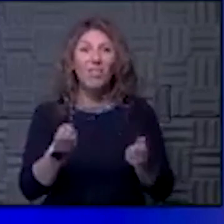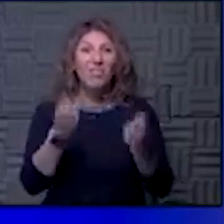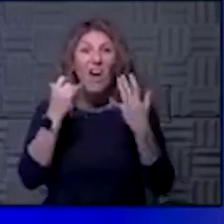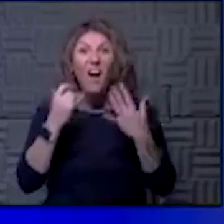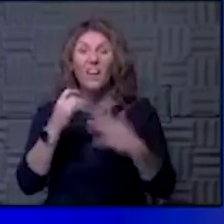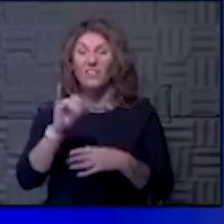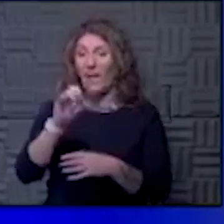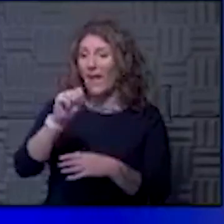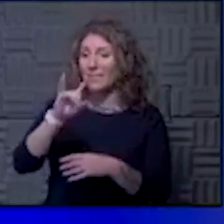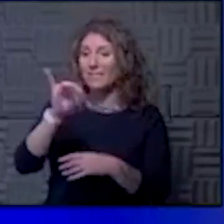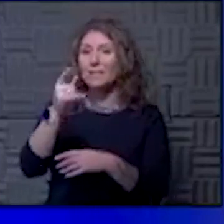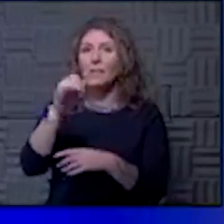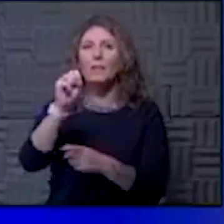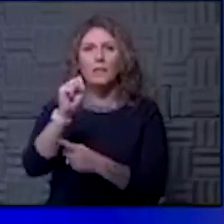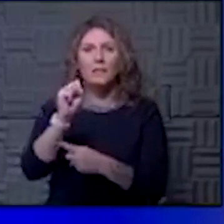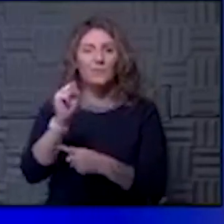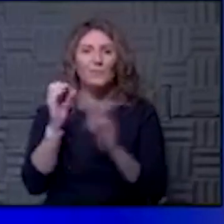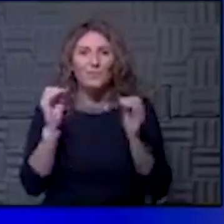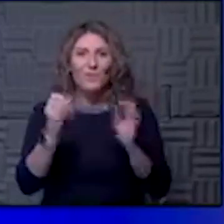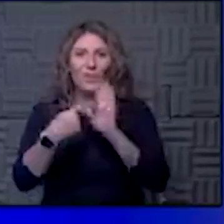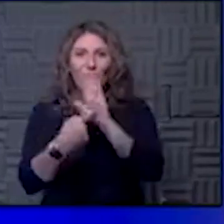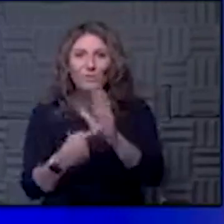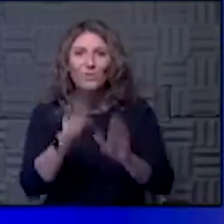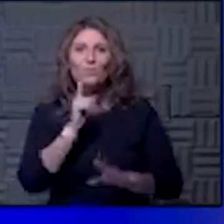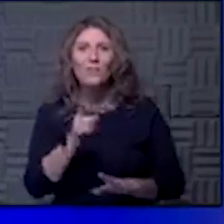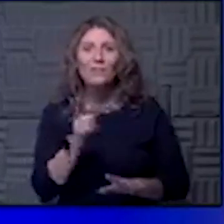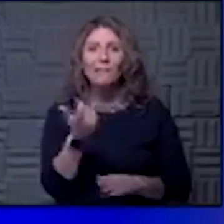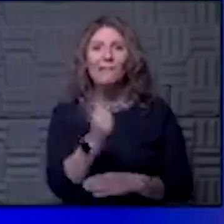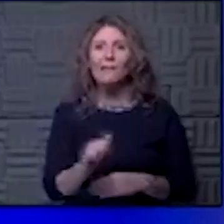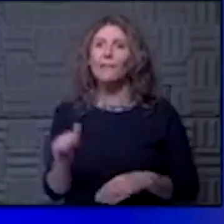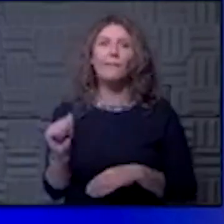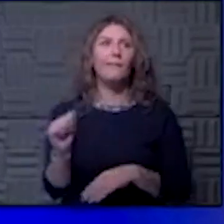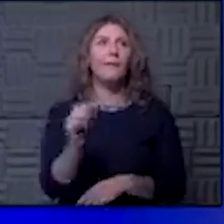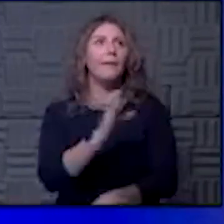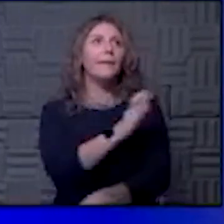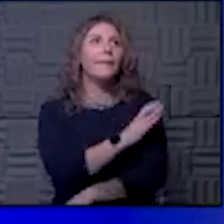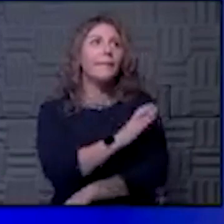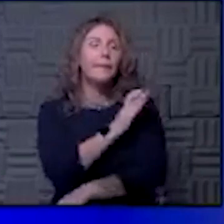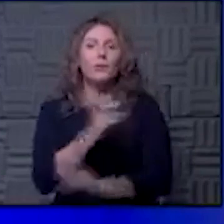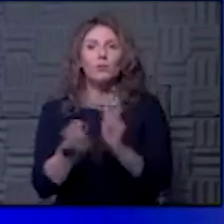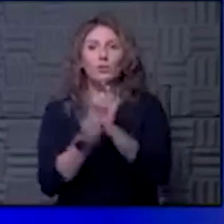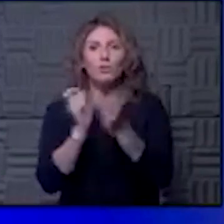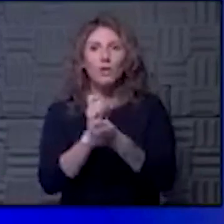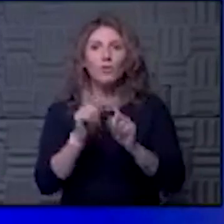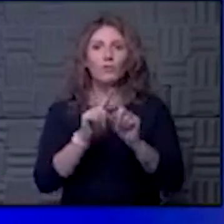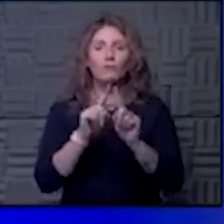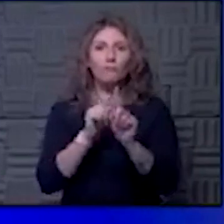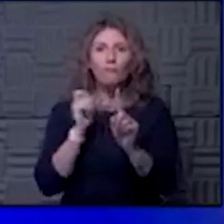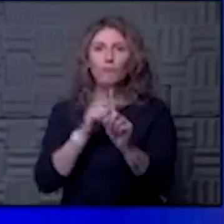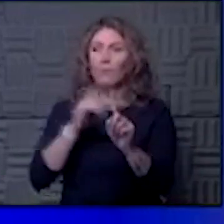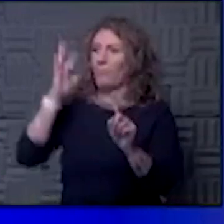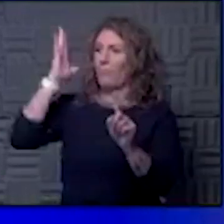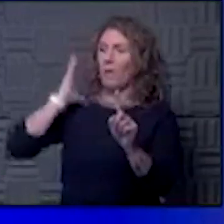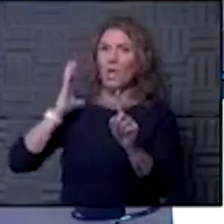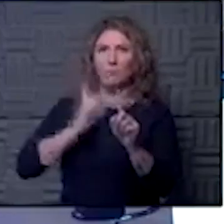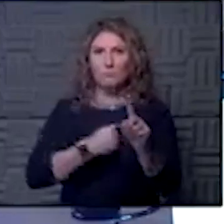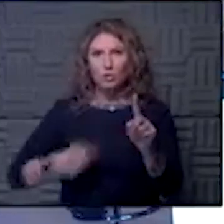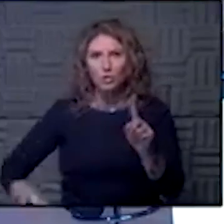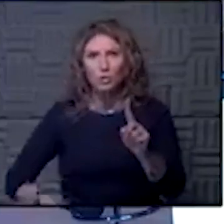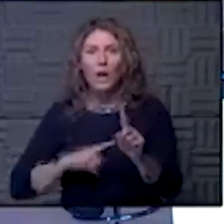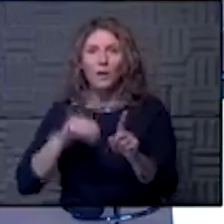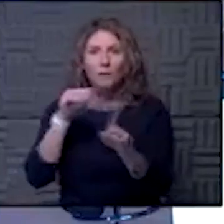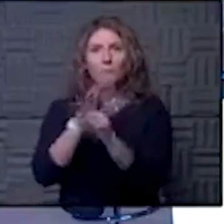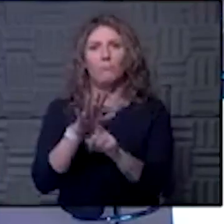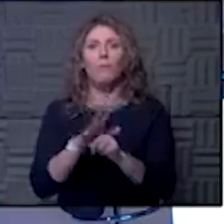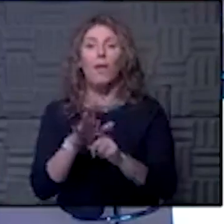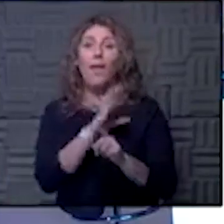isolates, there isn't anything that has shown to be really any clinical change from the original Wuhan isolate. And again, the spike protein is the one